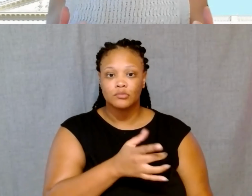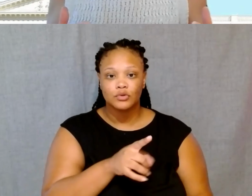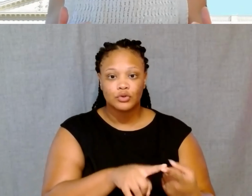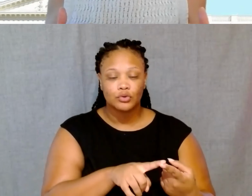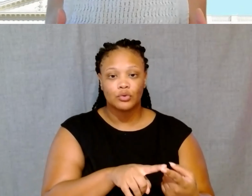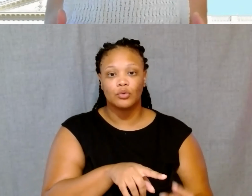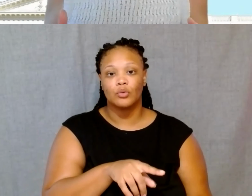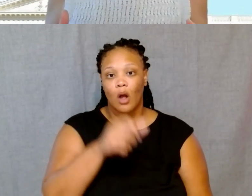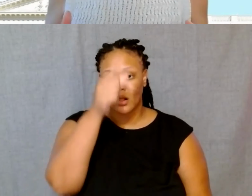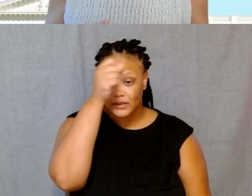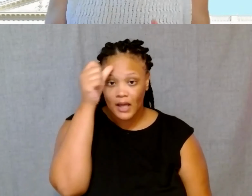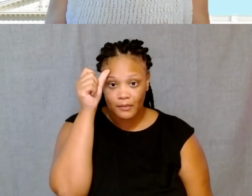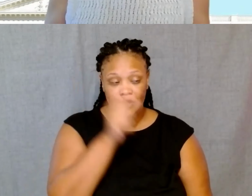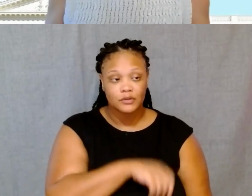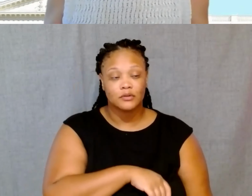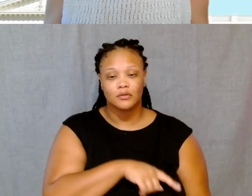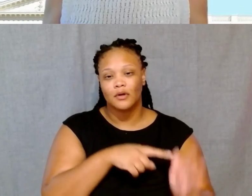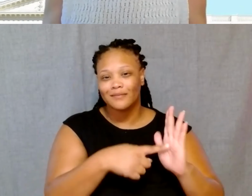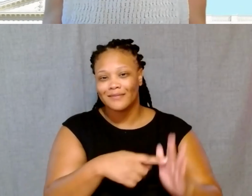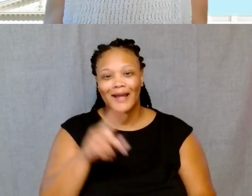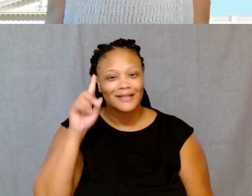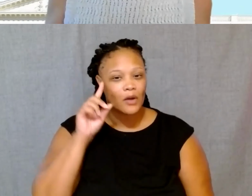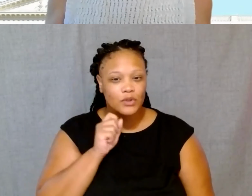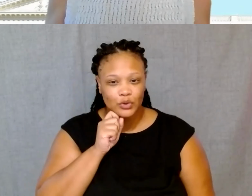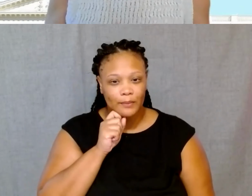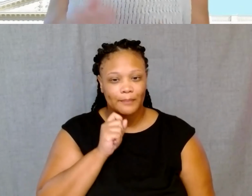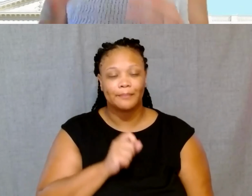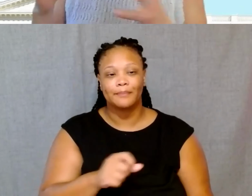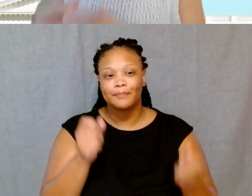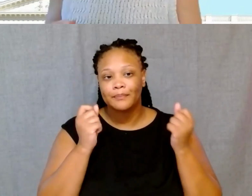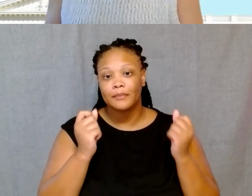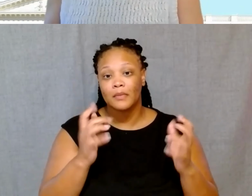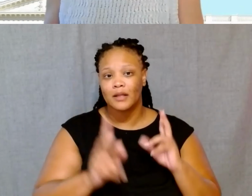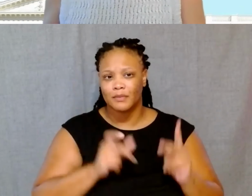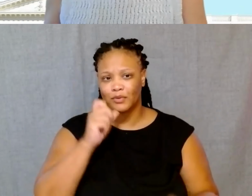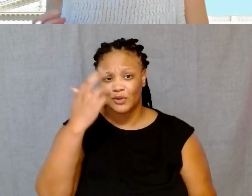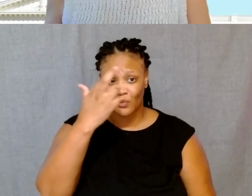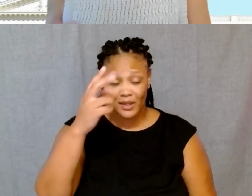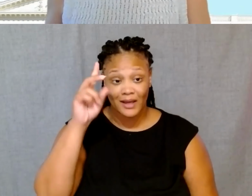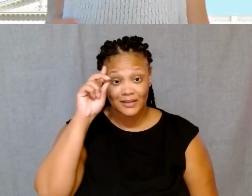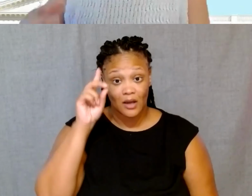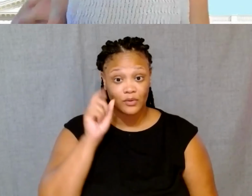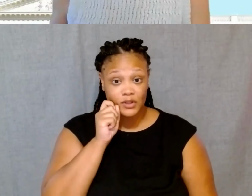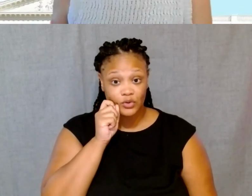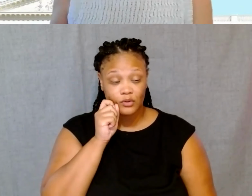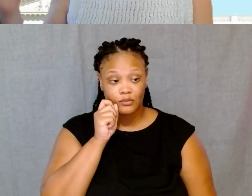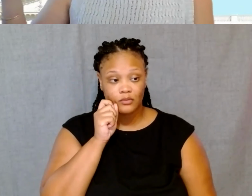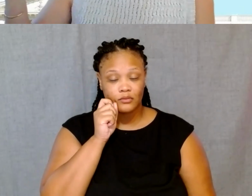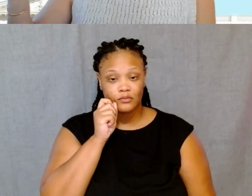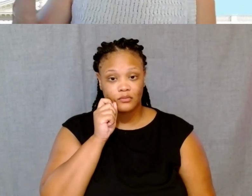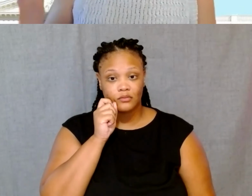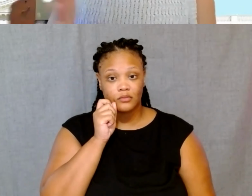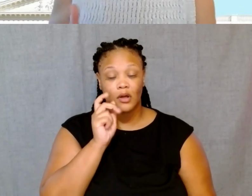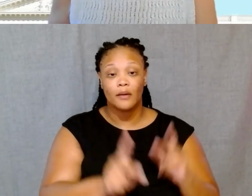Down syndrome. I like to point that out because a lot of people don't realize Down syndrome, individuals with Down